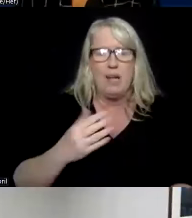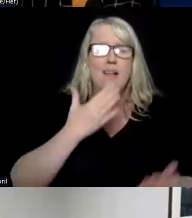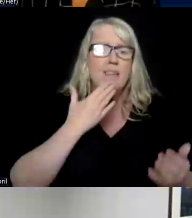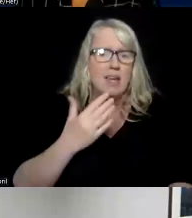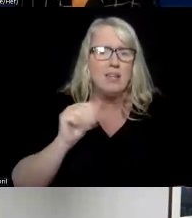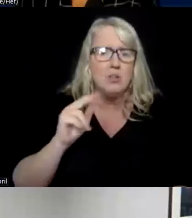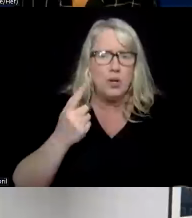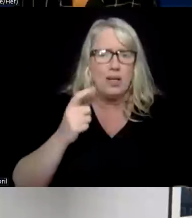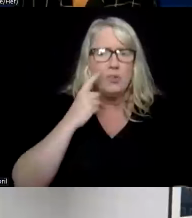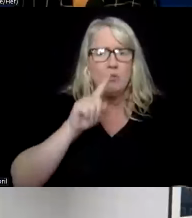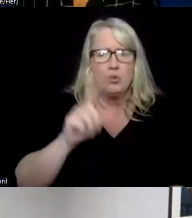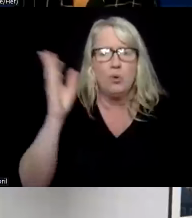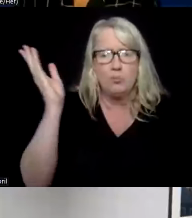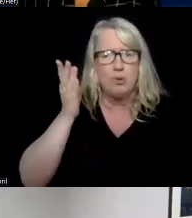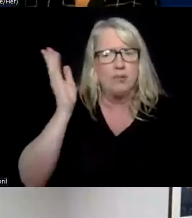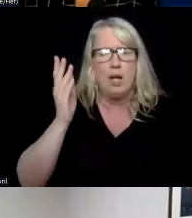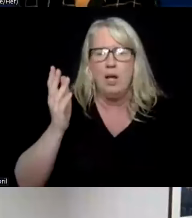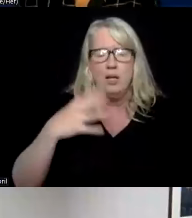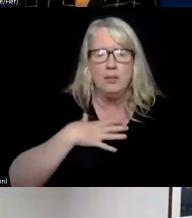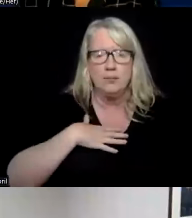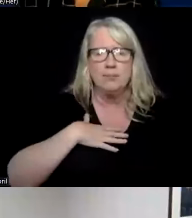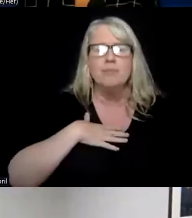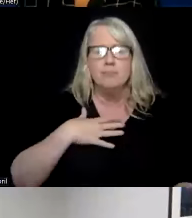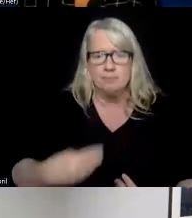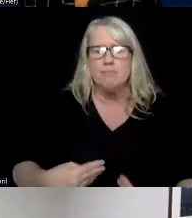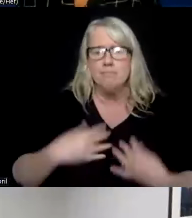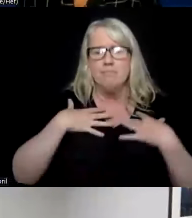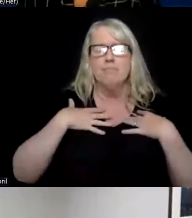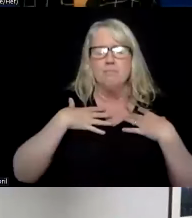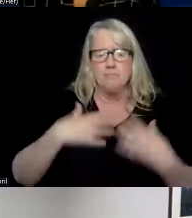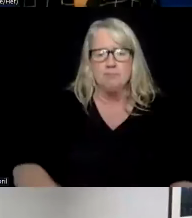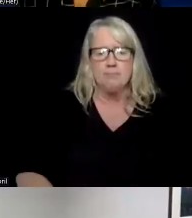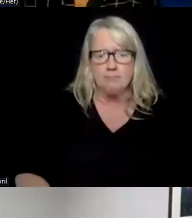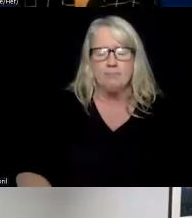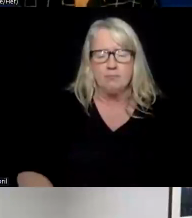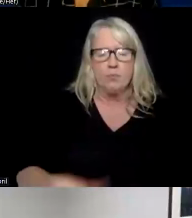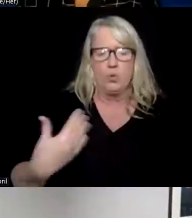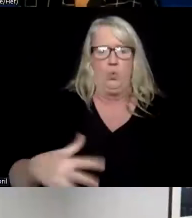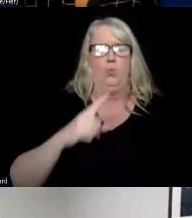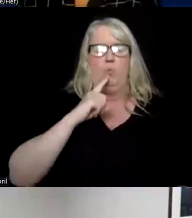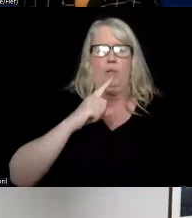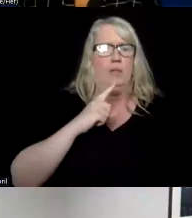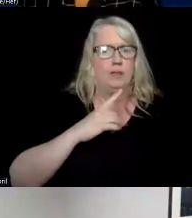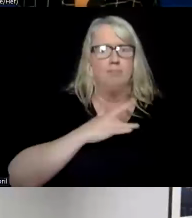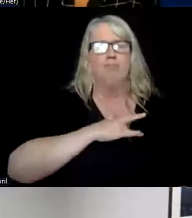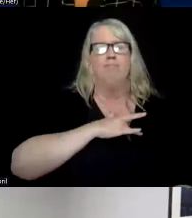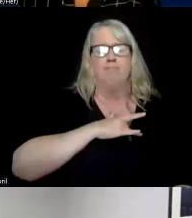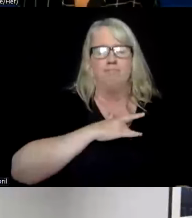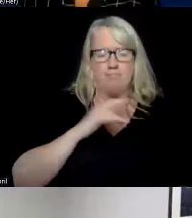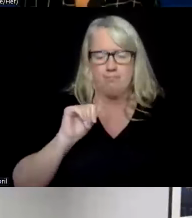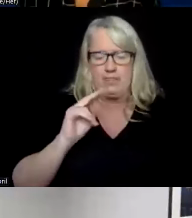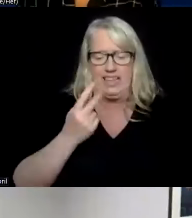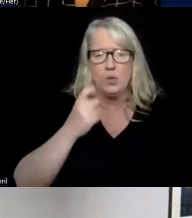for that presentation. I am just so moved by it. And I was really struck by what you mentioned, Angela, and what you